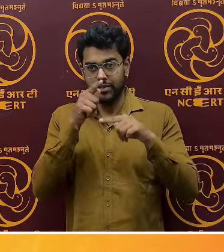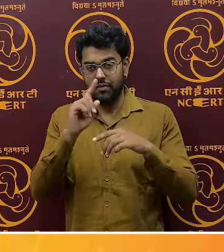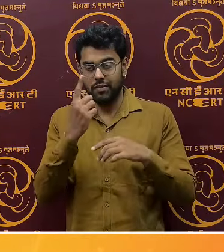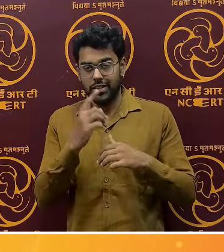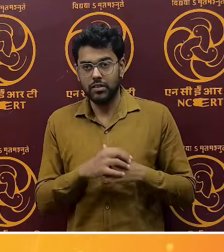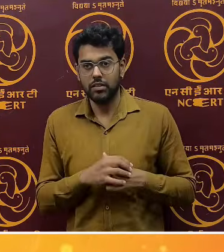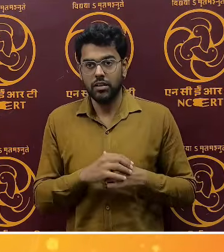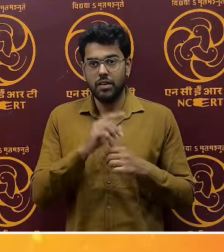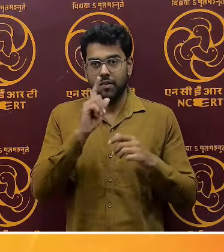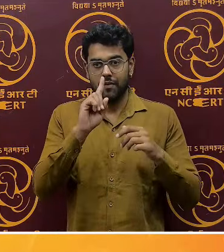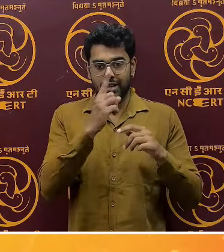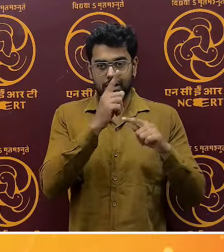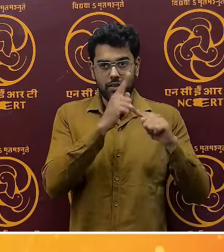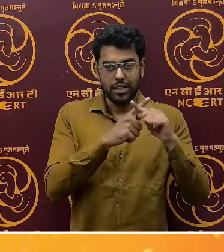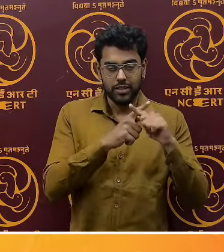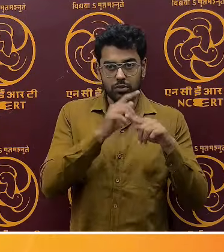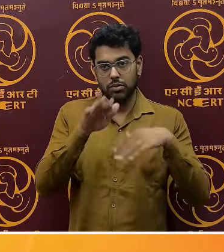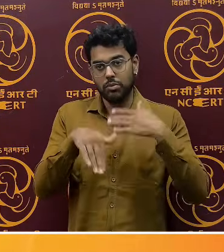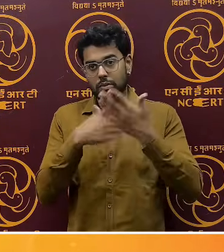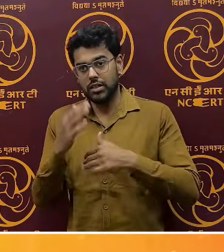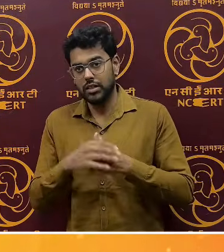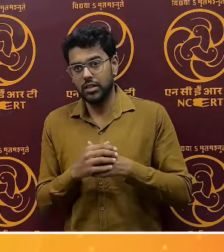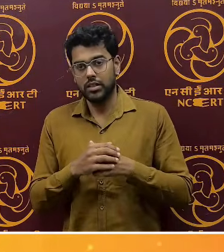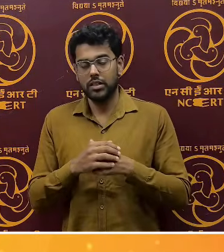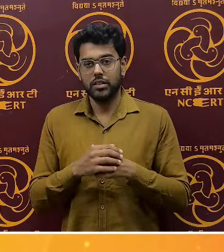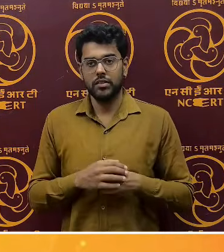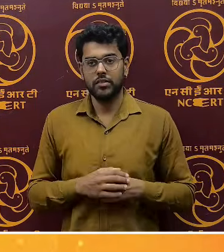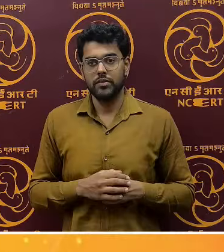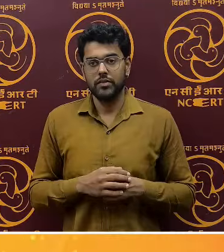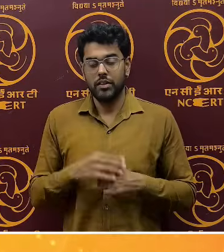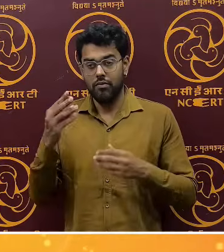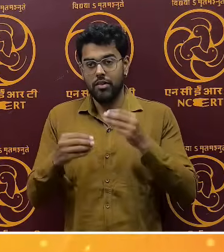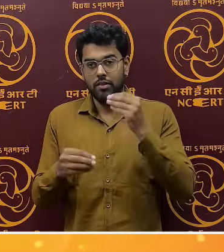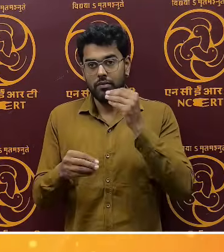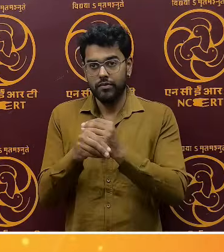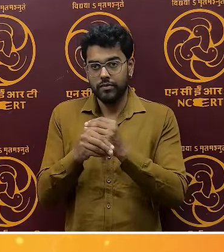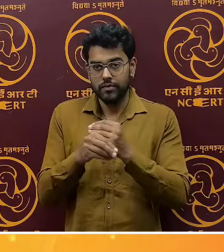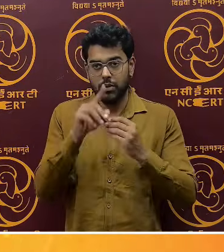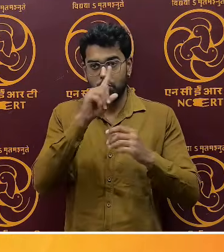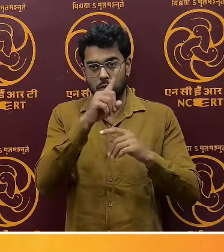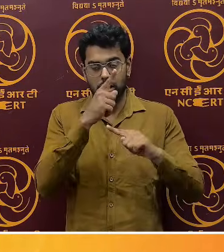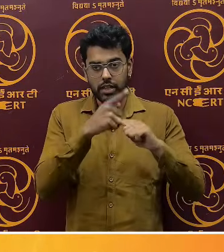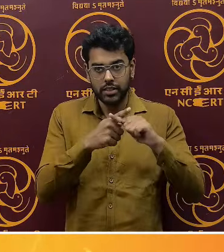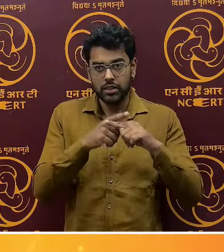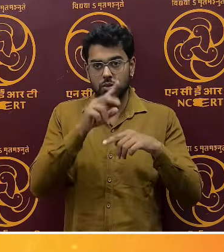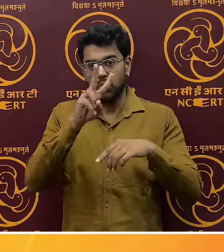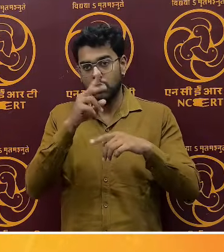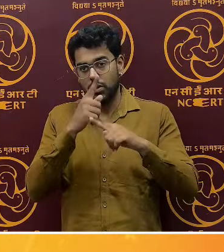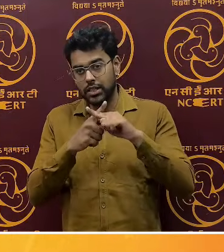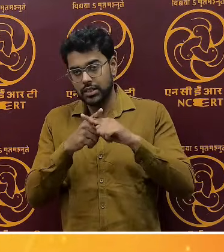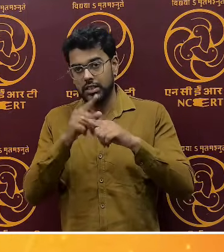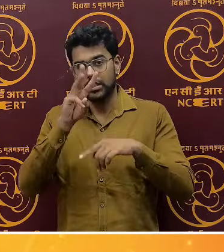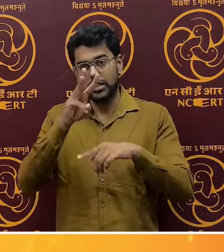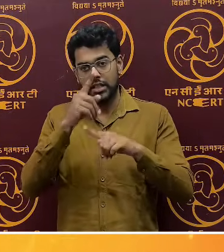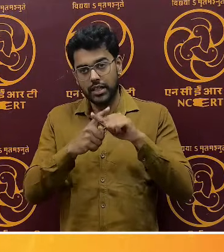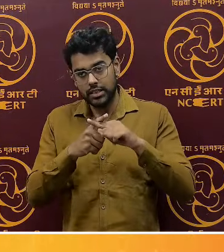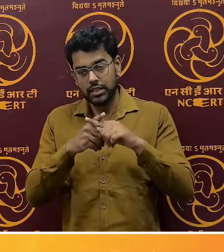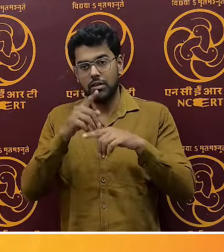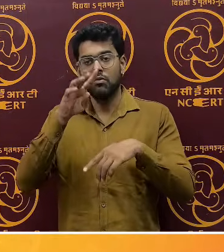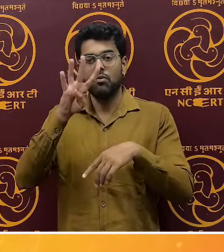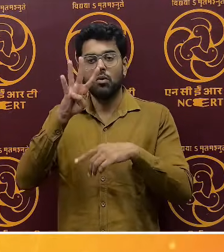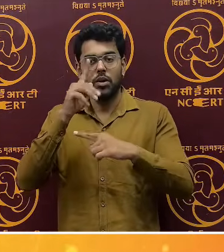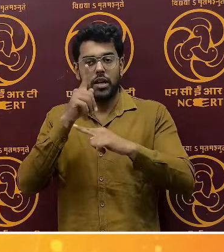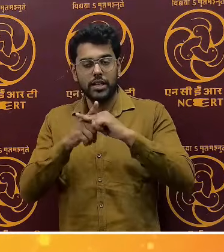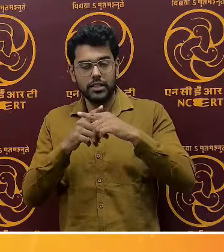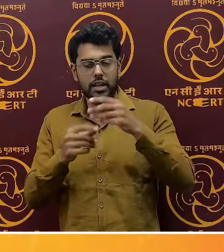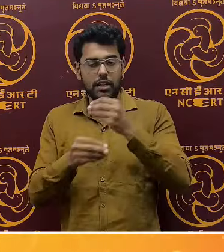we will make 1x and then we will make another. We will add 1x, 2x, 3x and 4x. Now you